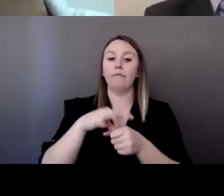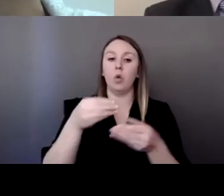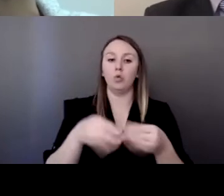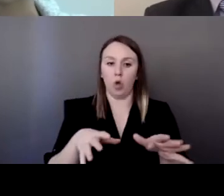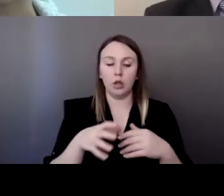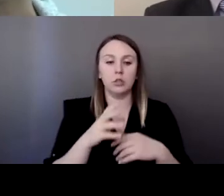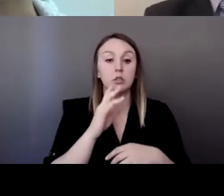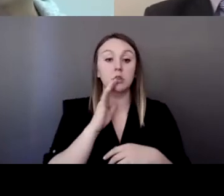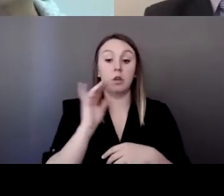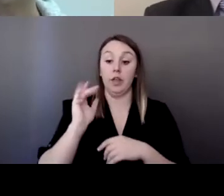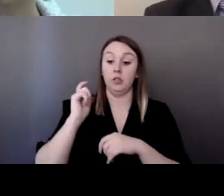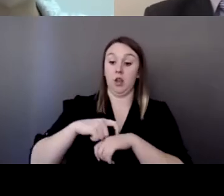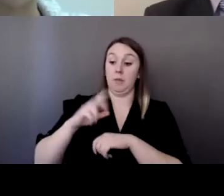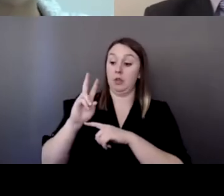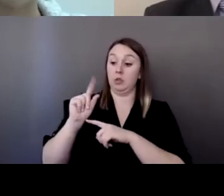speed from 2012 to